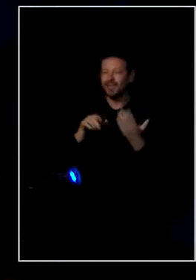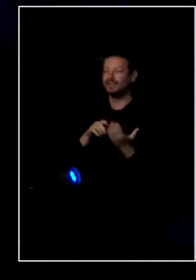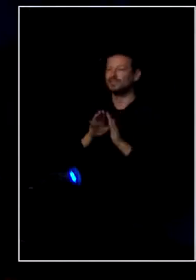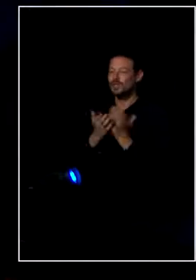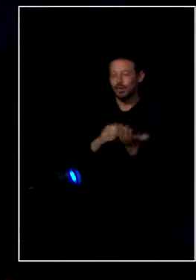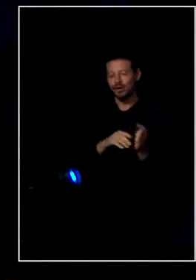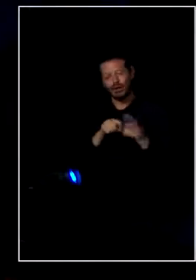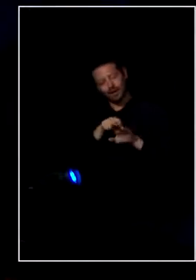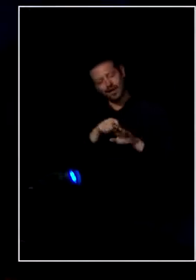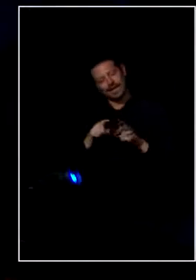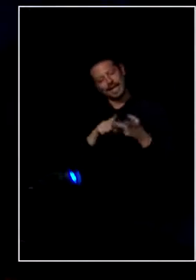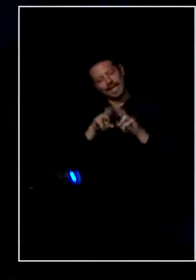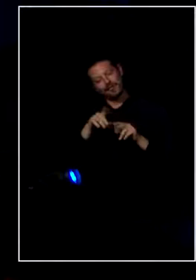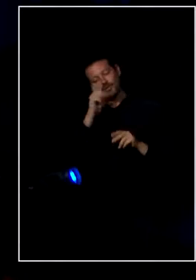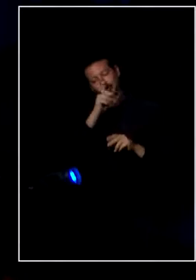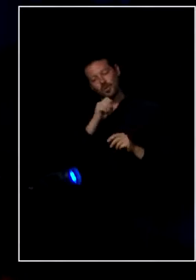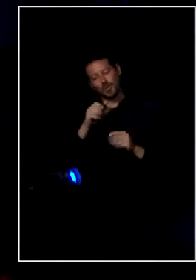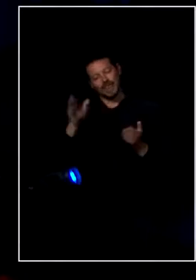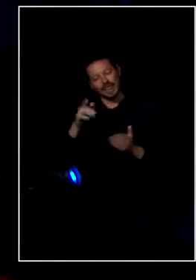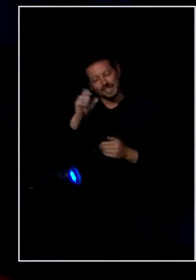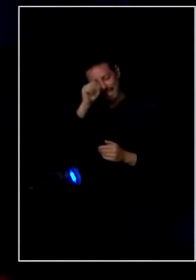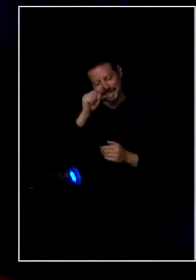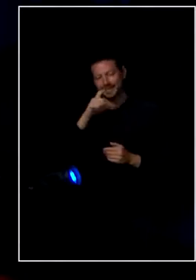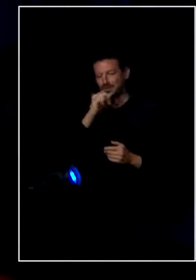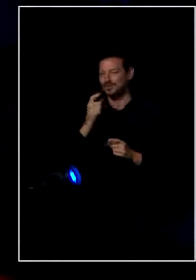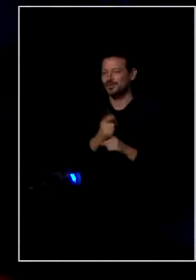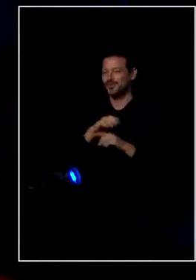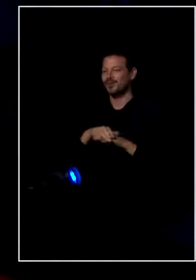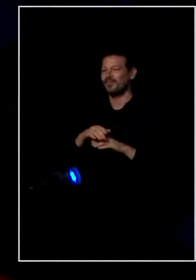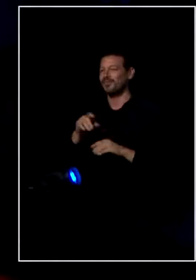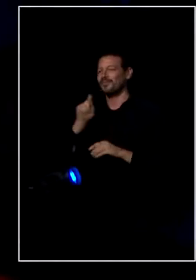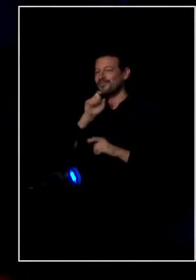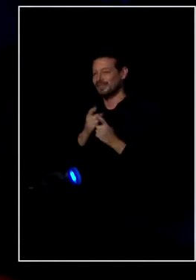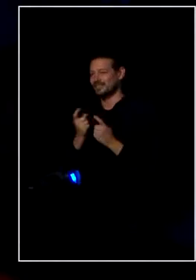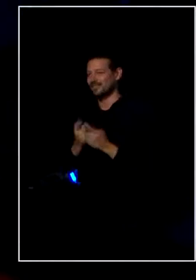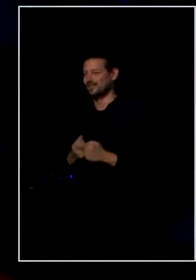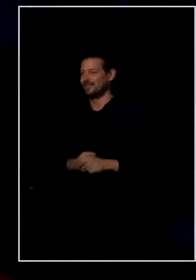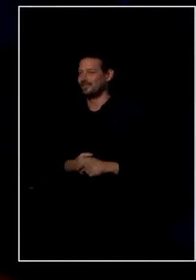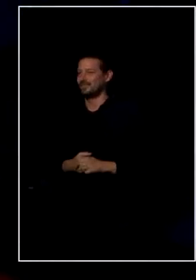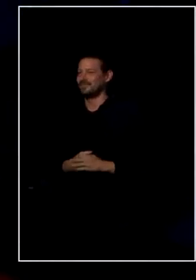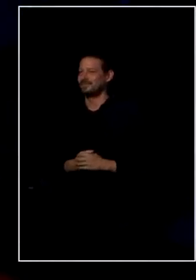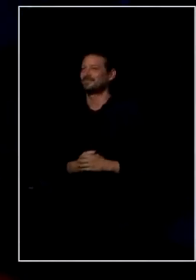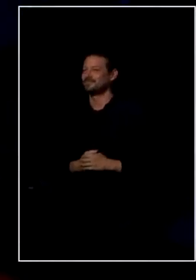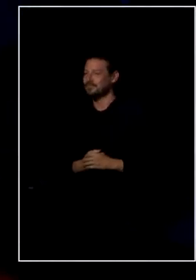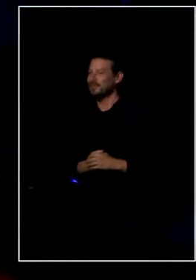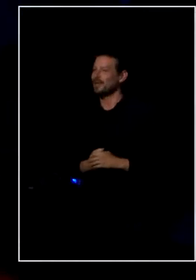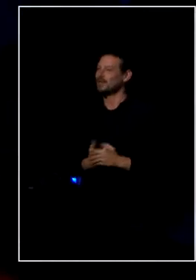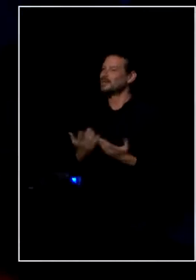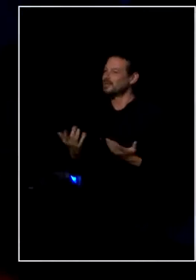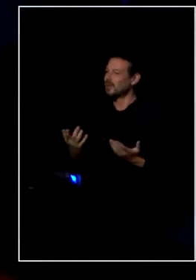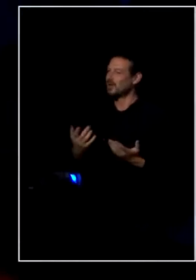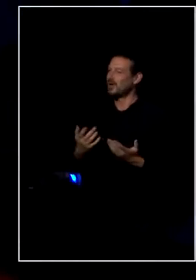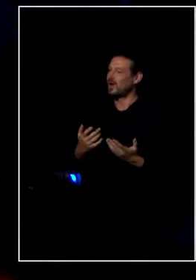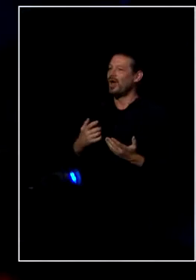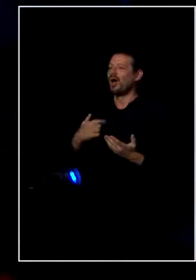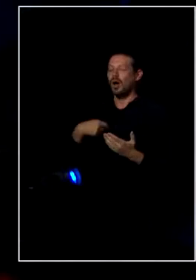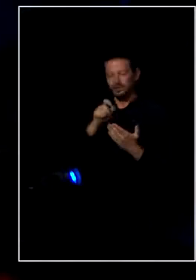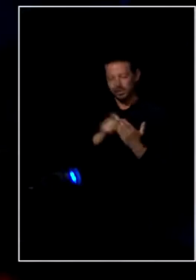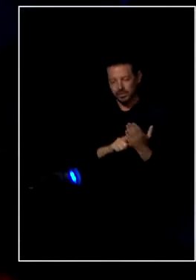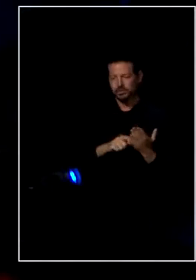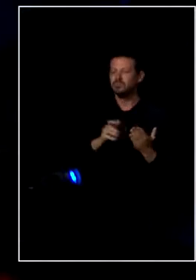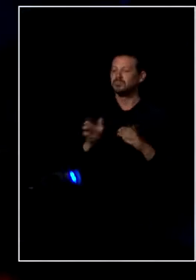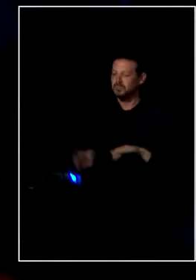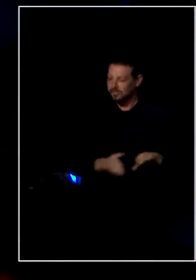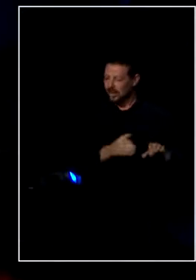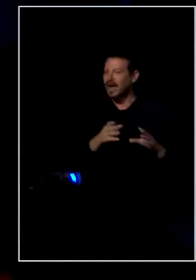we could talk about the fun stuff. So I wrote about that stuff, and that's how I came to want to write about the eye stuff because it's something that I